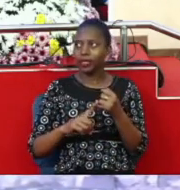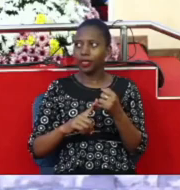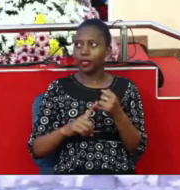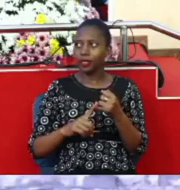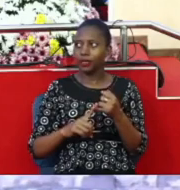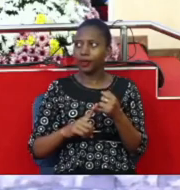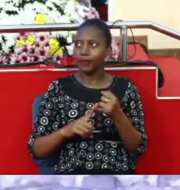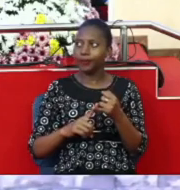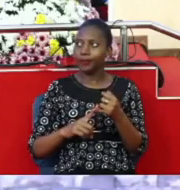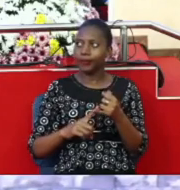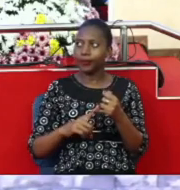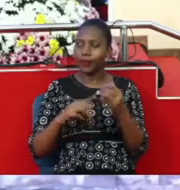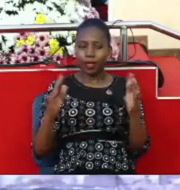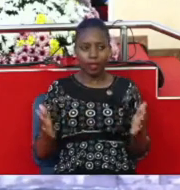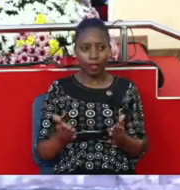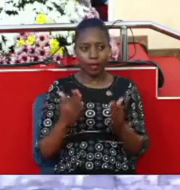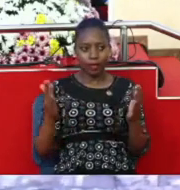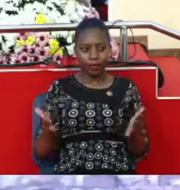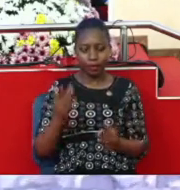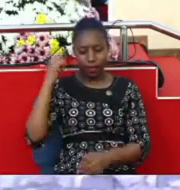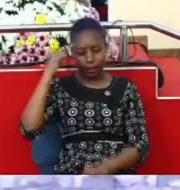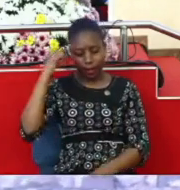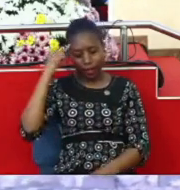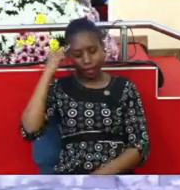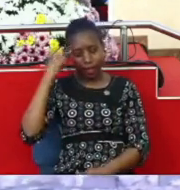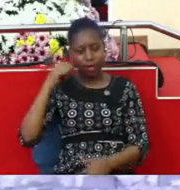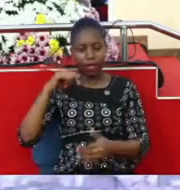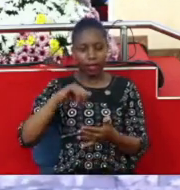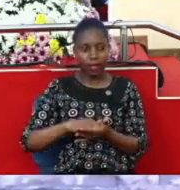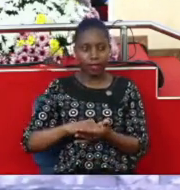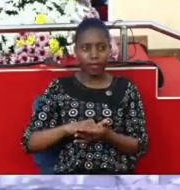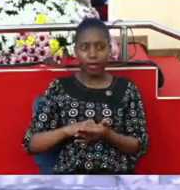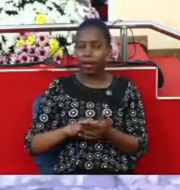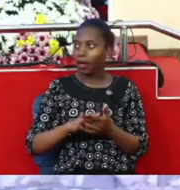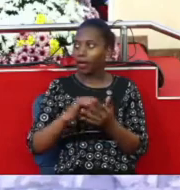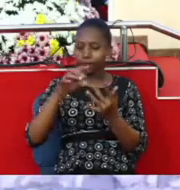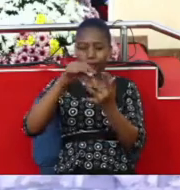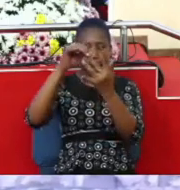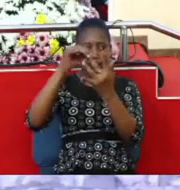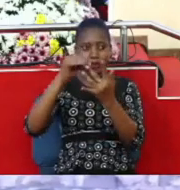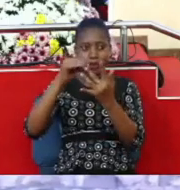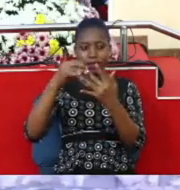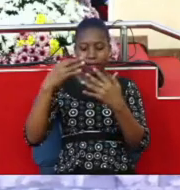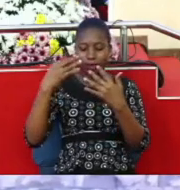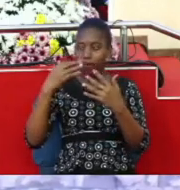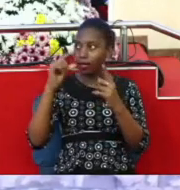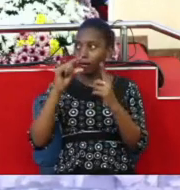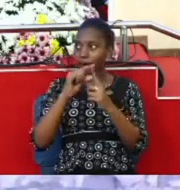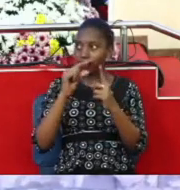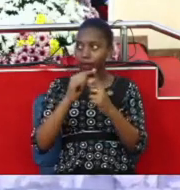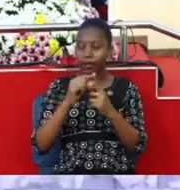kwa mawazo. That a certain statement is true. Kwamba usemi fulani ni wa ukweli. If the Lord speaks to you one